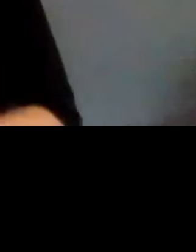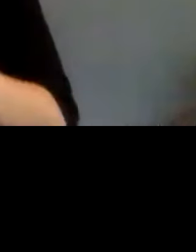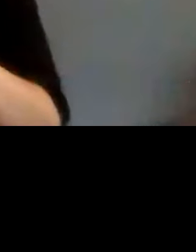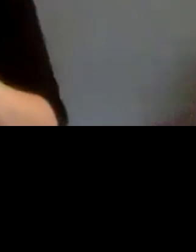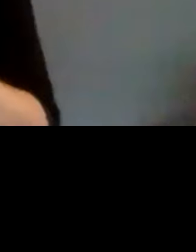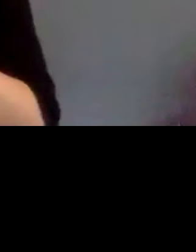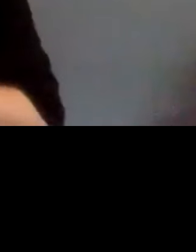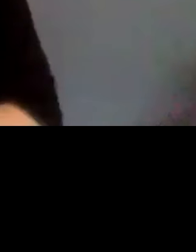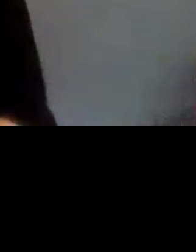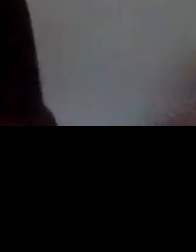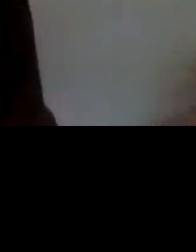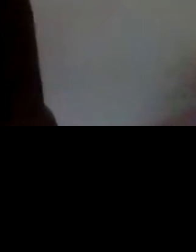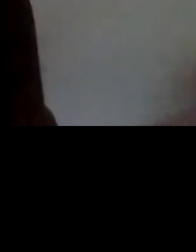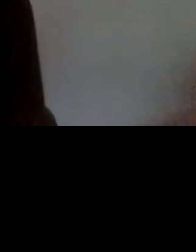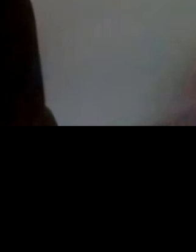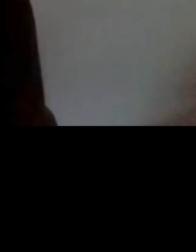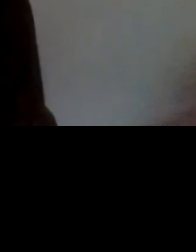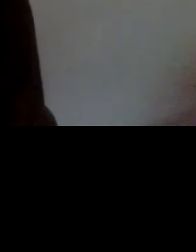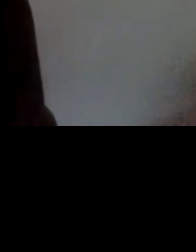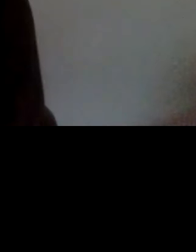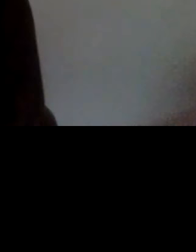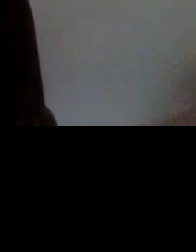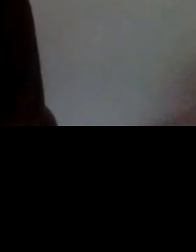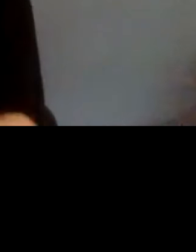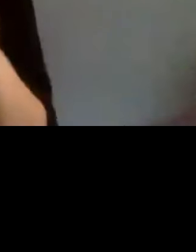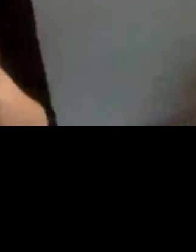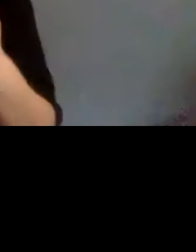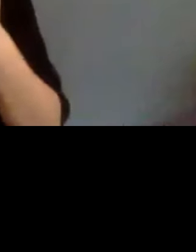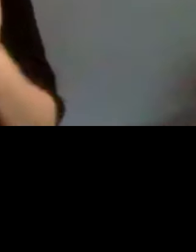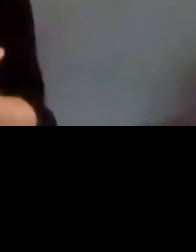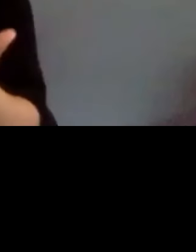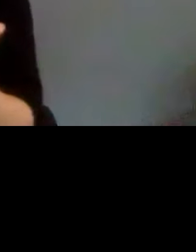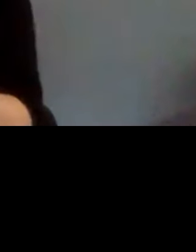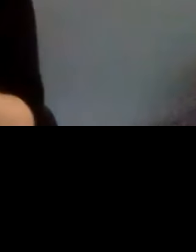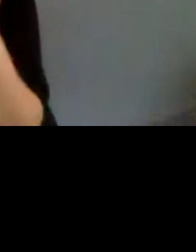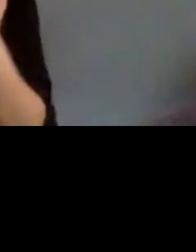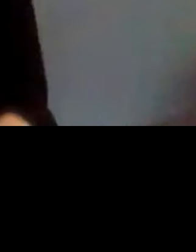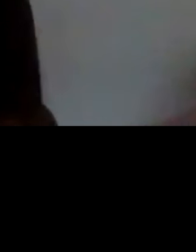be getting an email tomorrow about it. So thank you again. Thank you again,